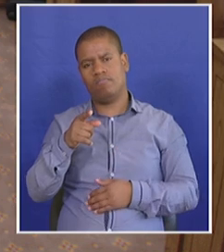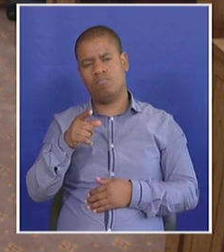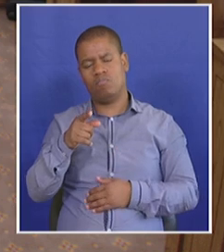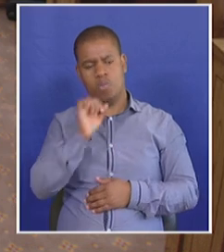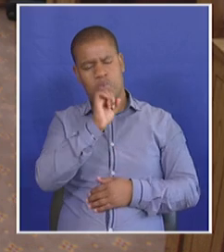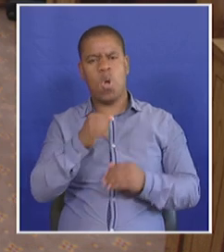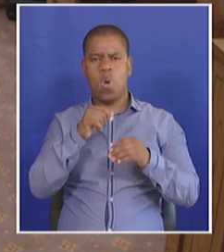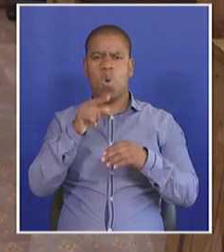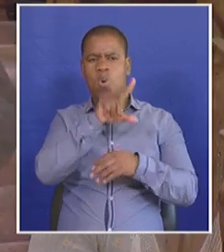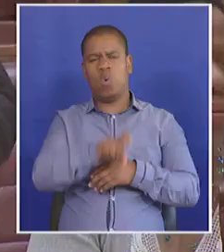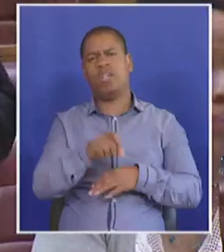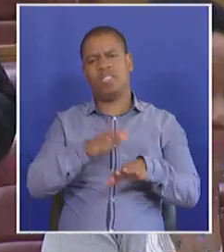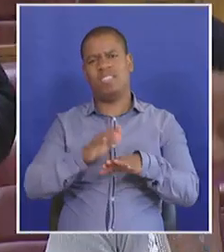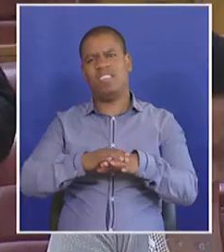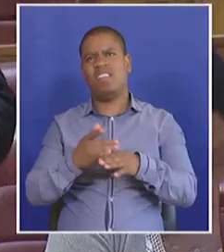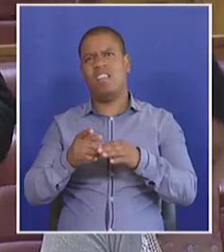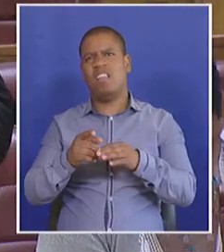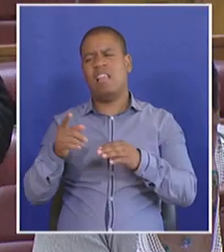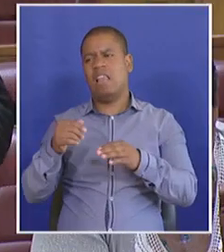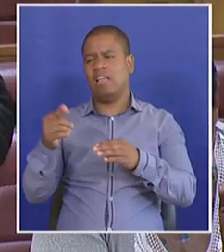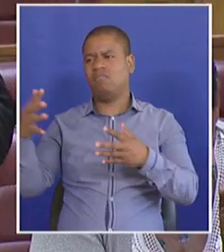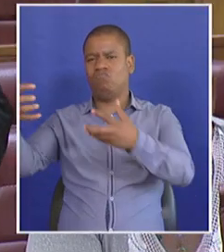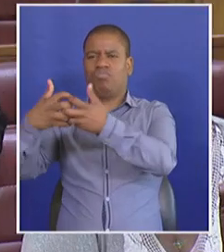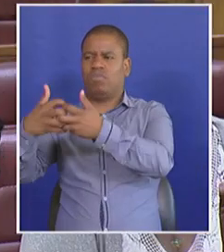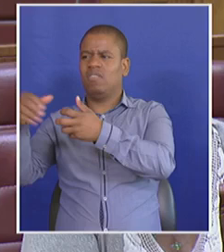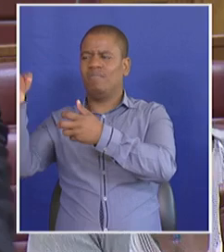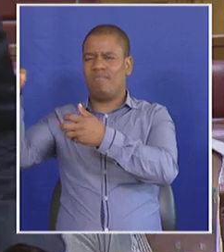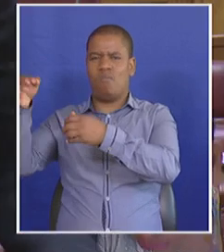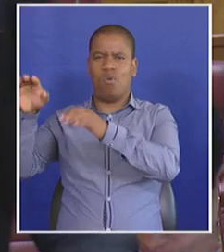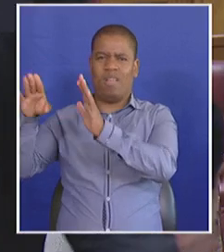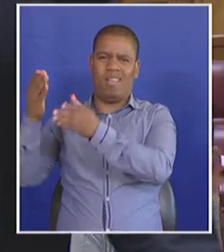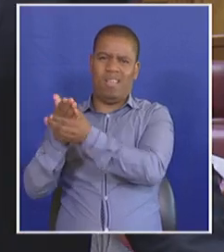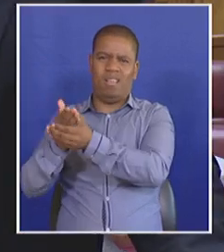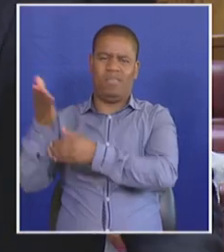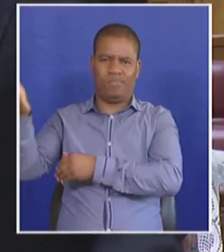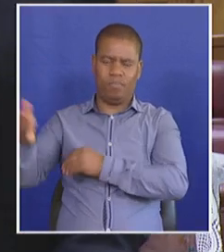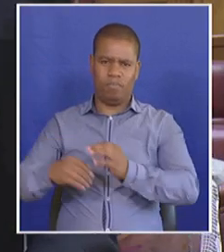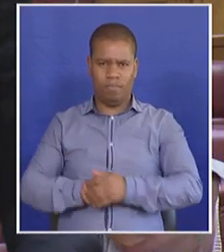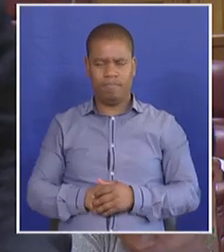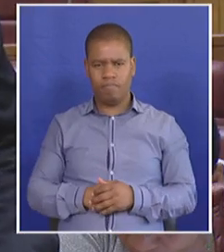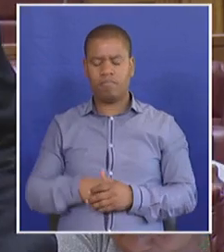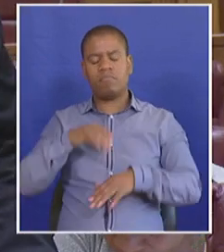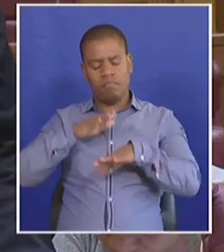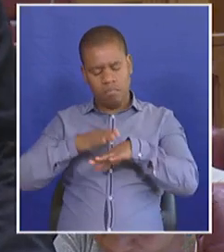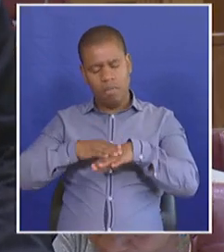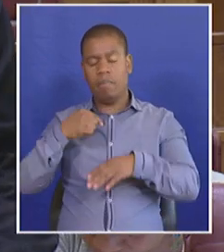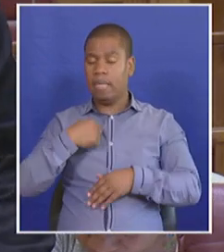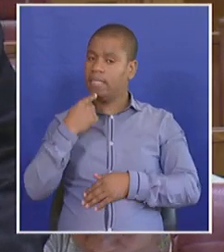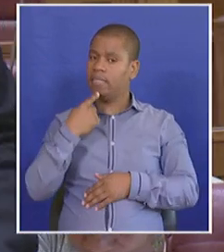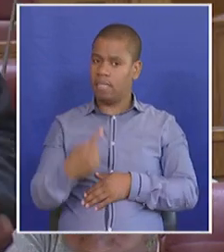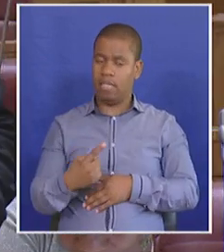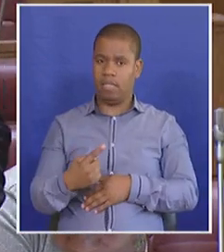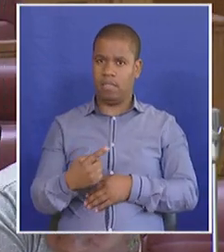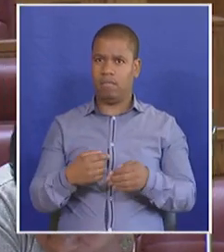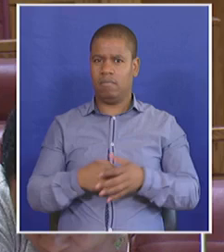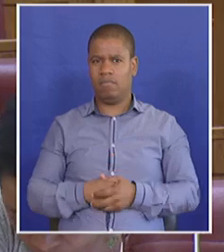Order, members. No, Honorable Chair, I had just said that it will help. In